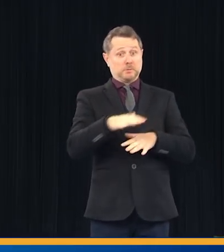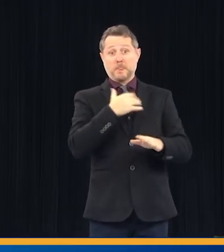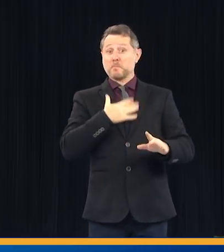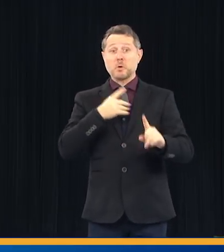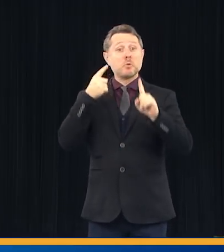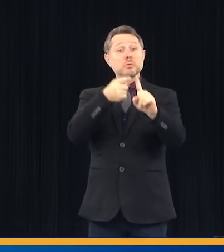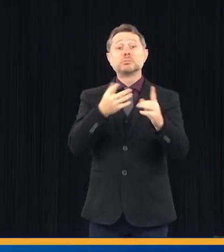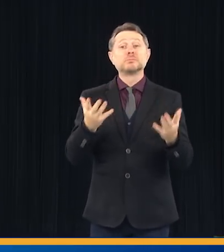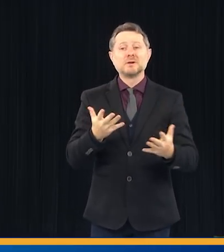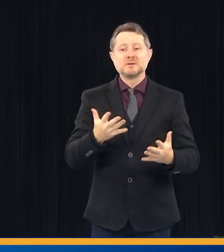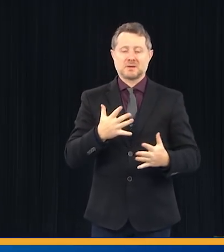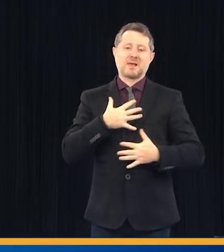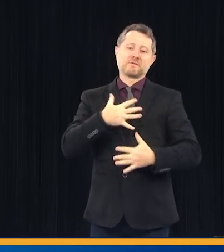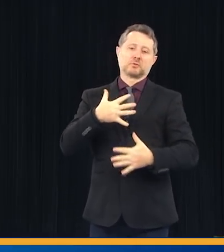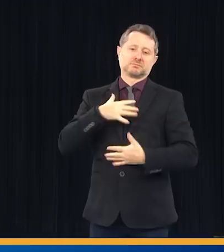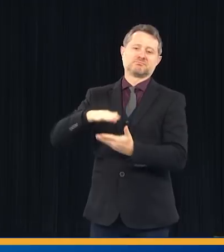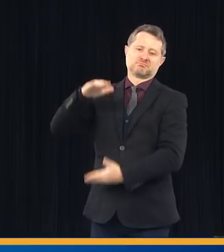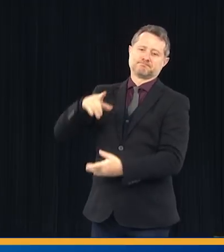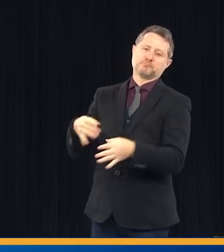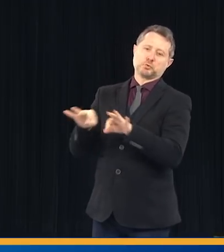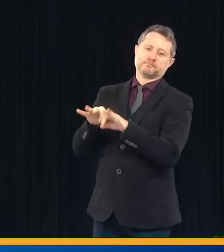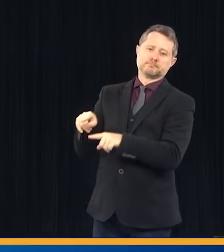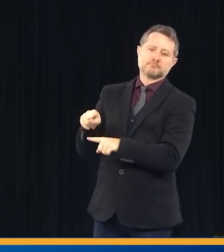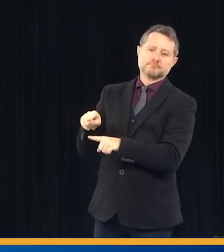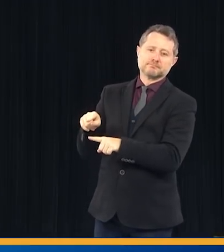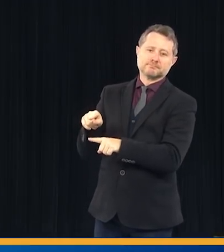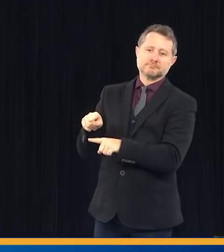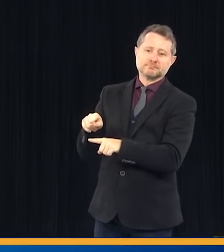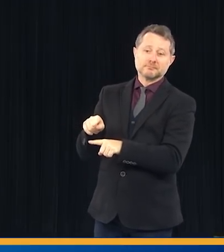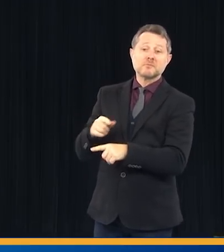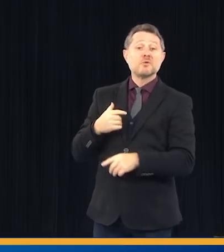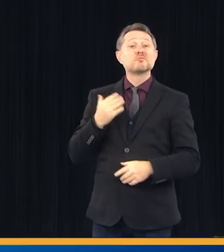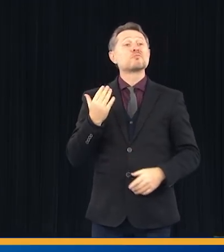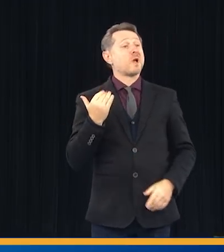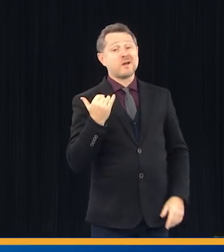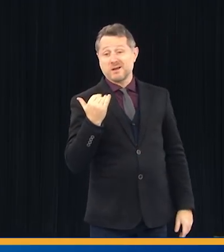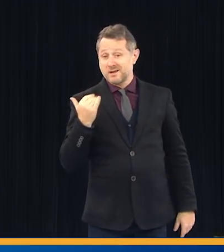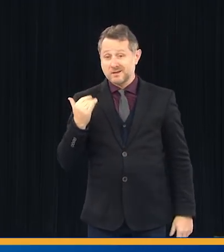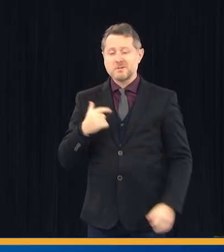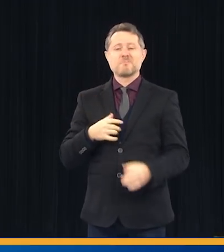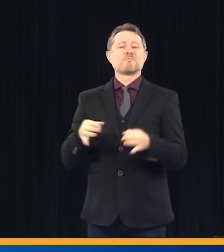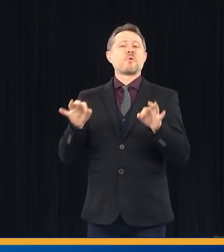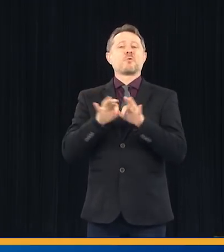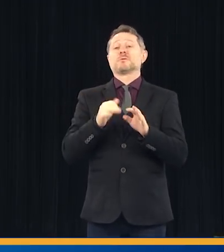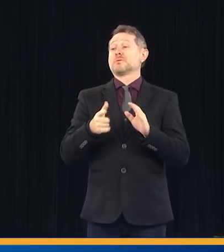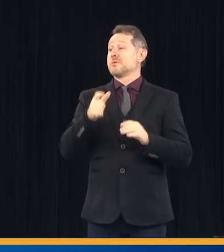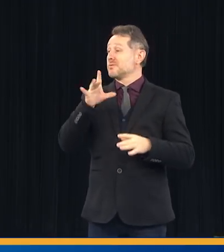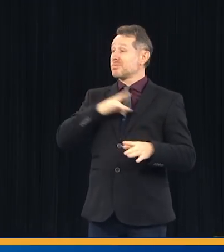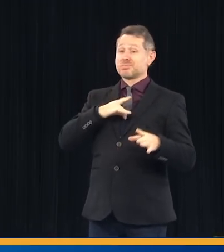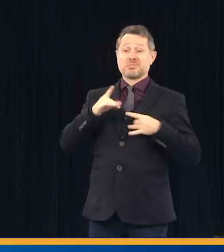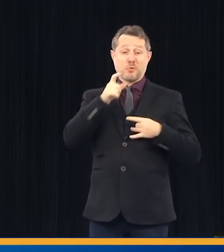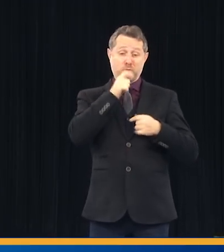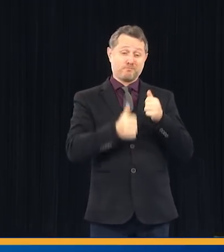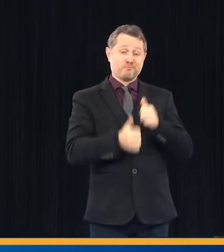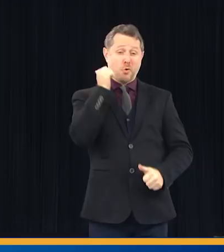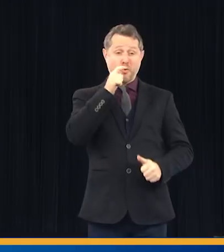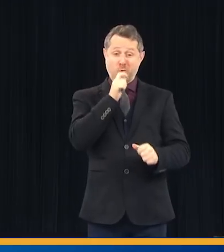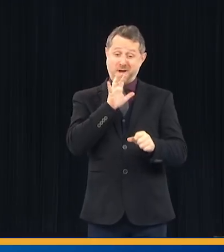Why? Because the majority of these patients, they're not coming in needing